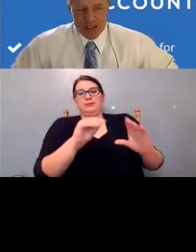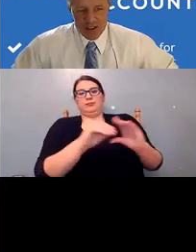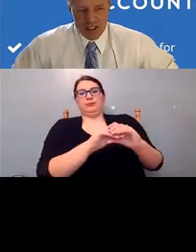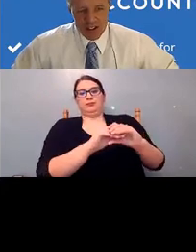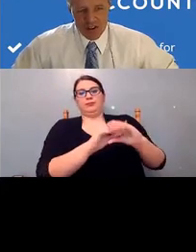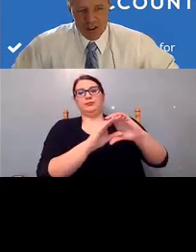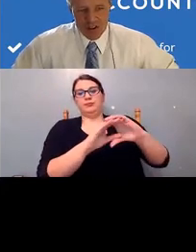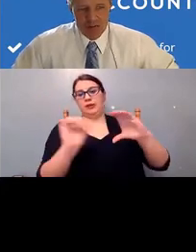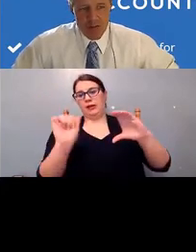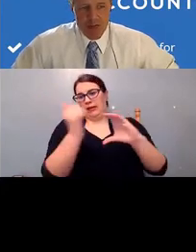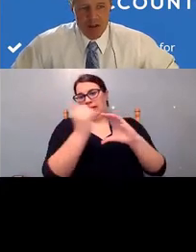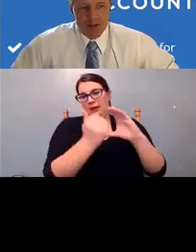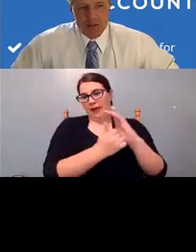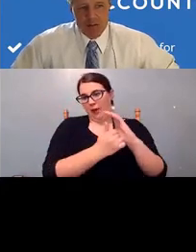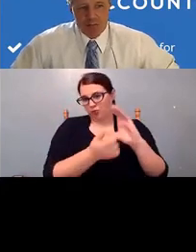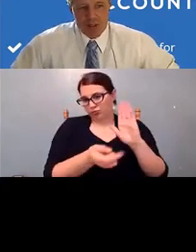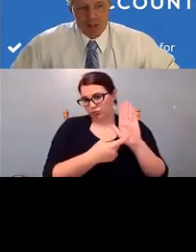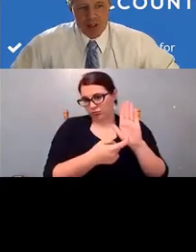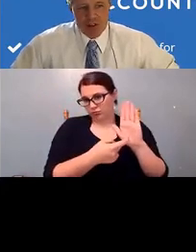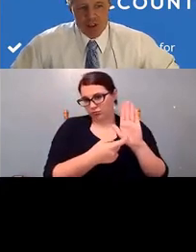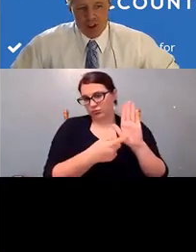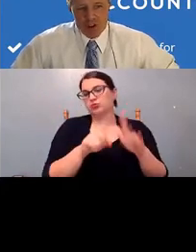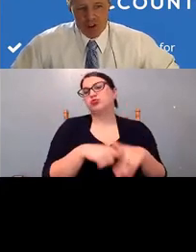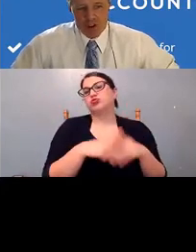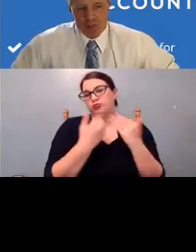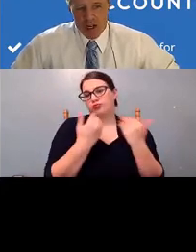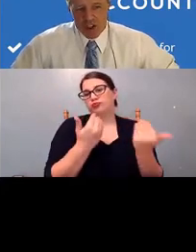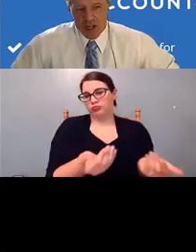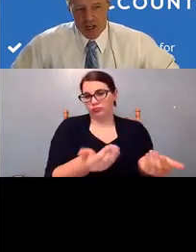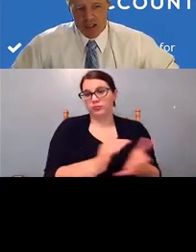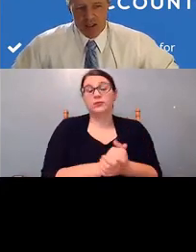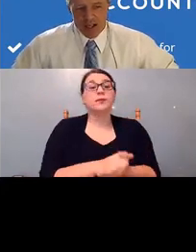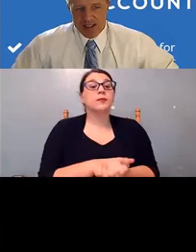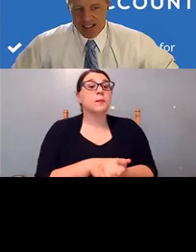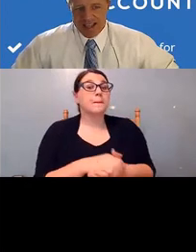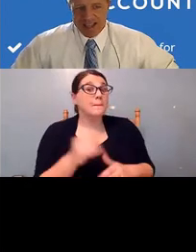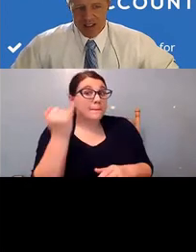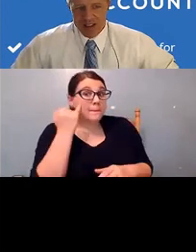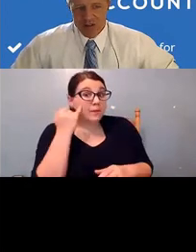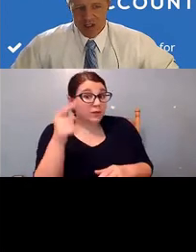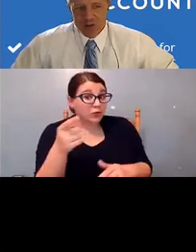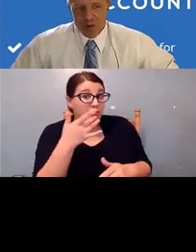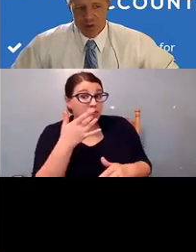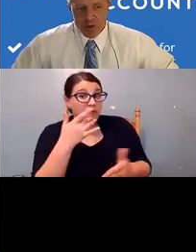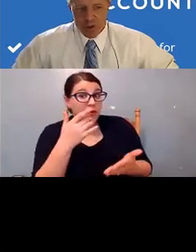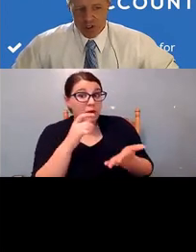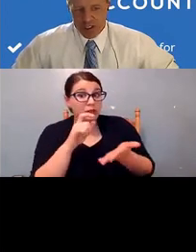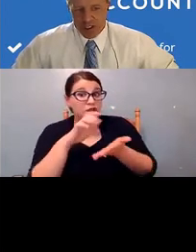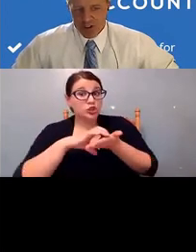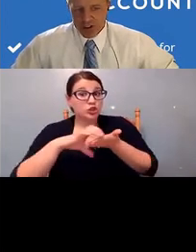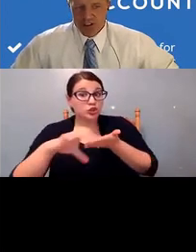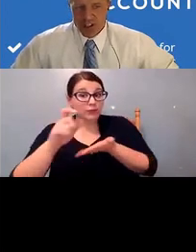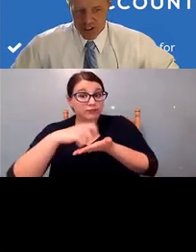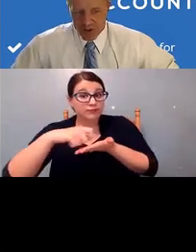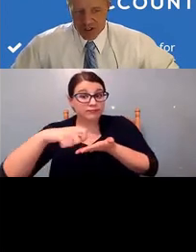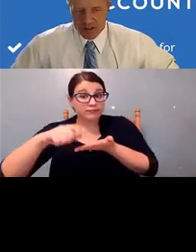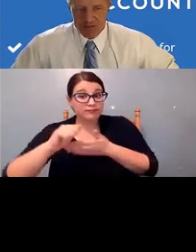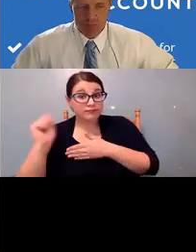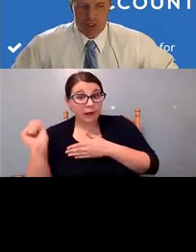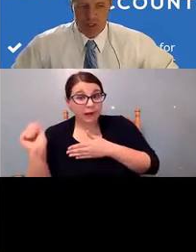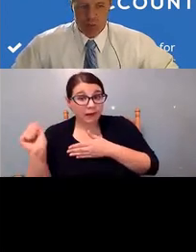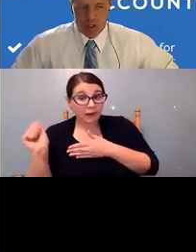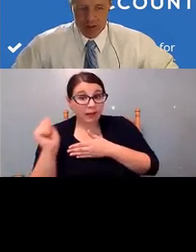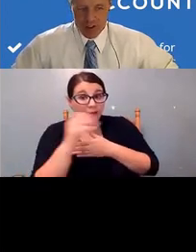account and gets things started. If you choose to do it by check, at the end of the enrollment, when you get your success